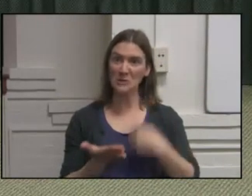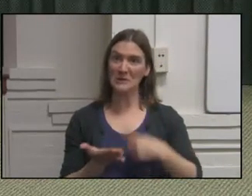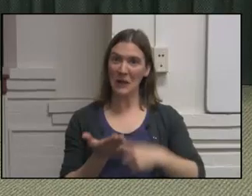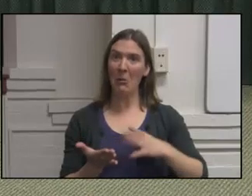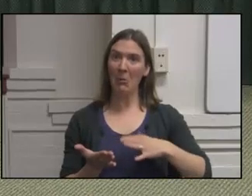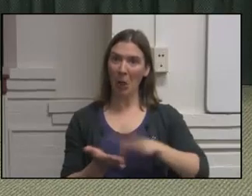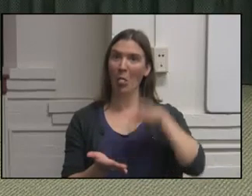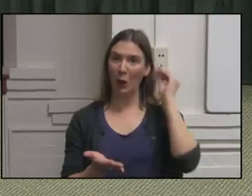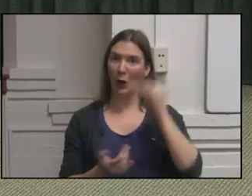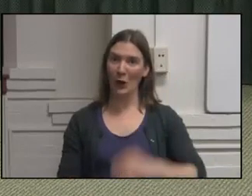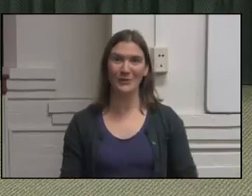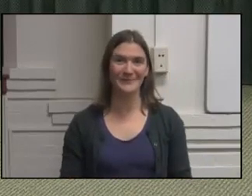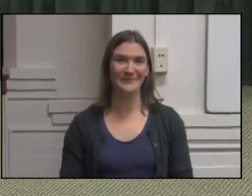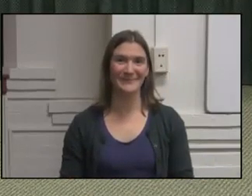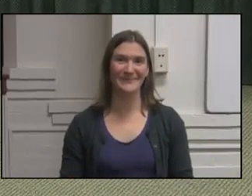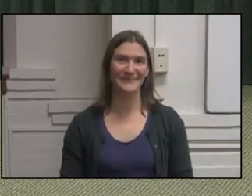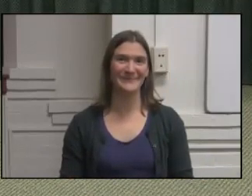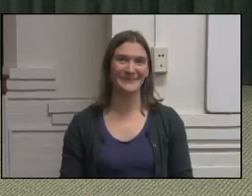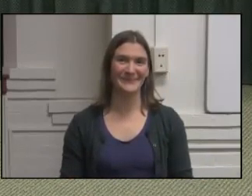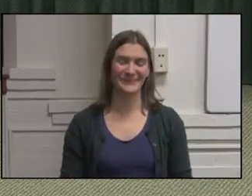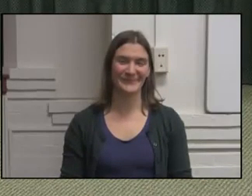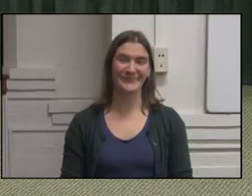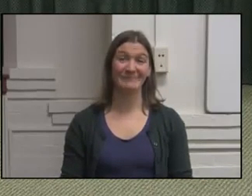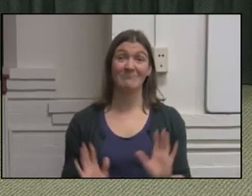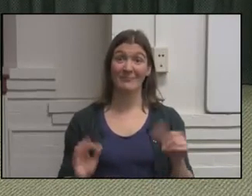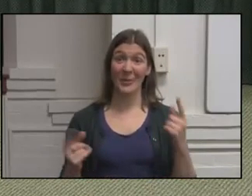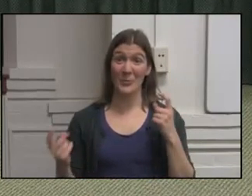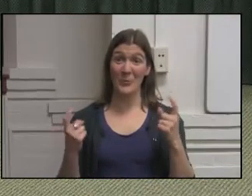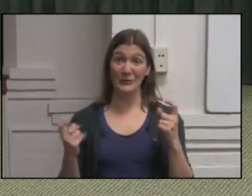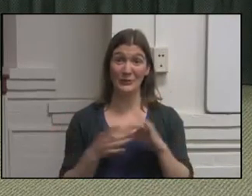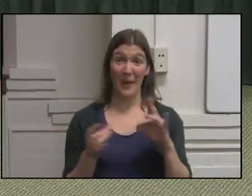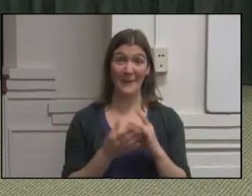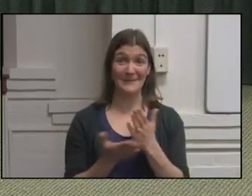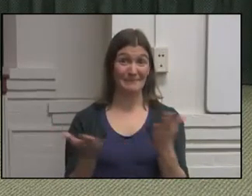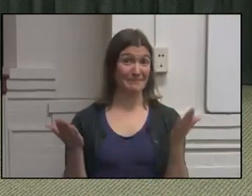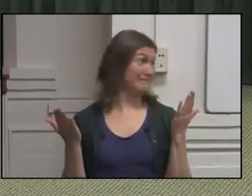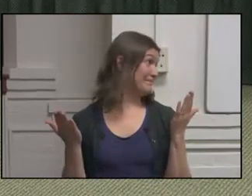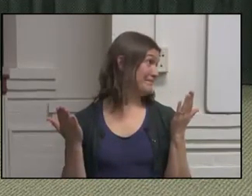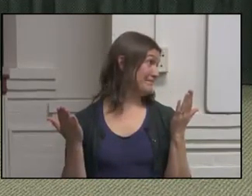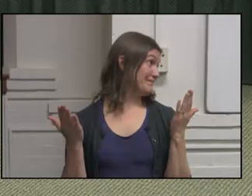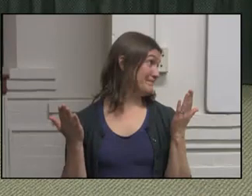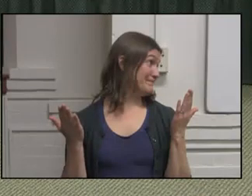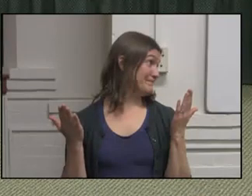Very educational. Totally. Any other questions or comments from the board?